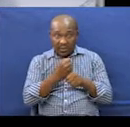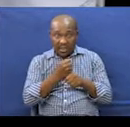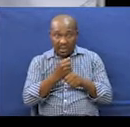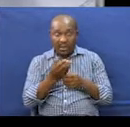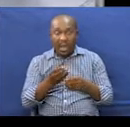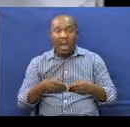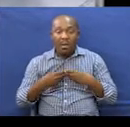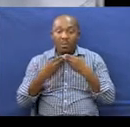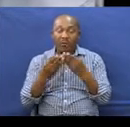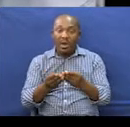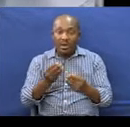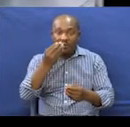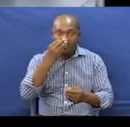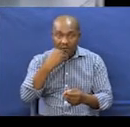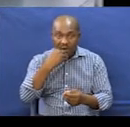food